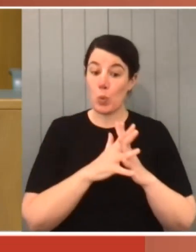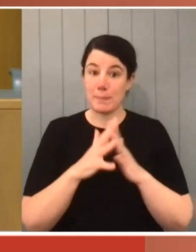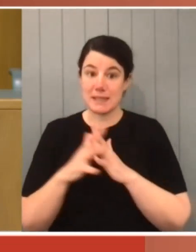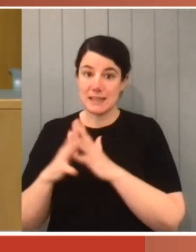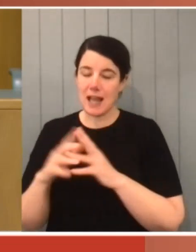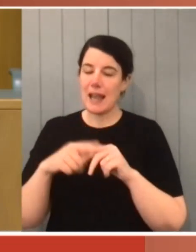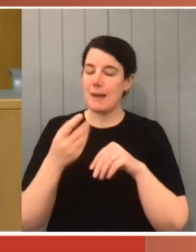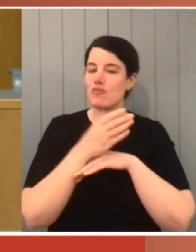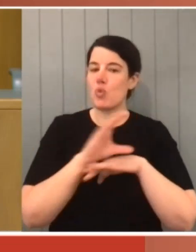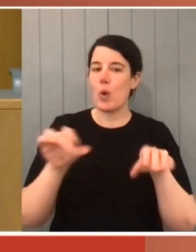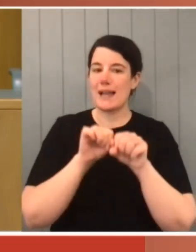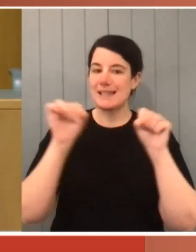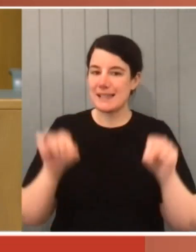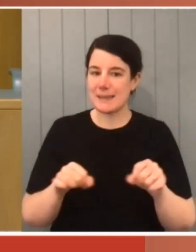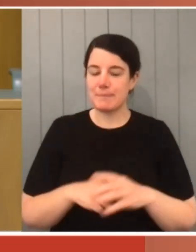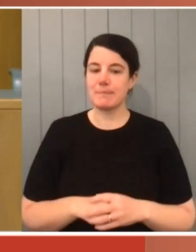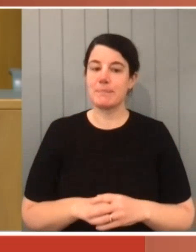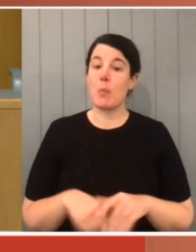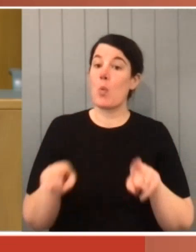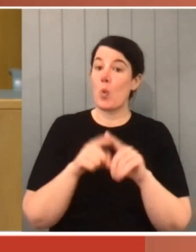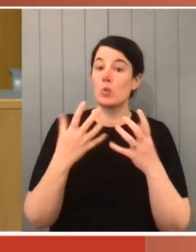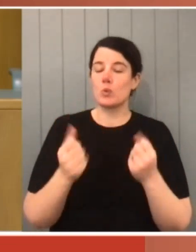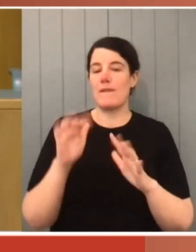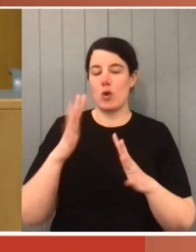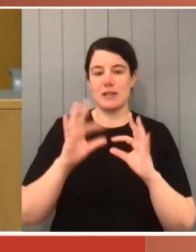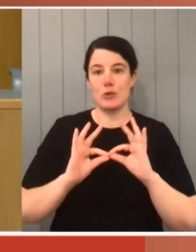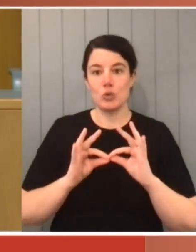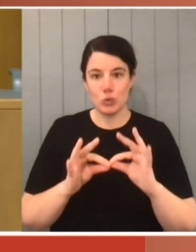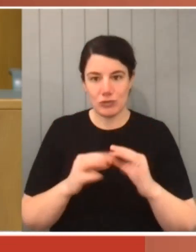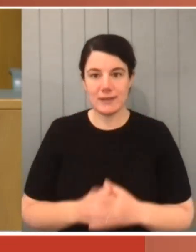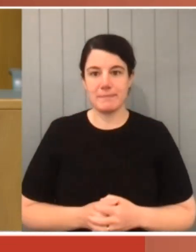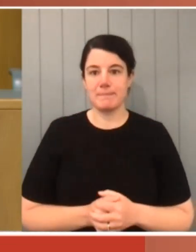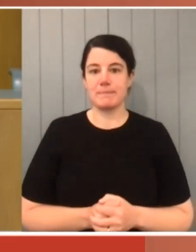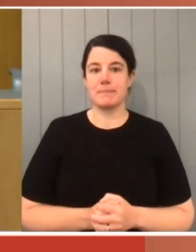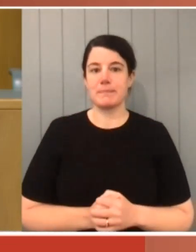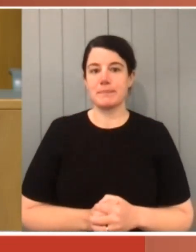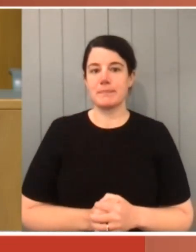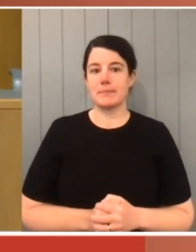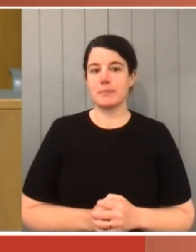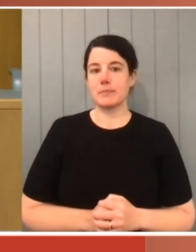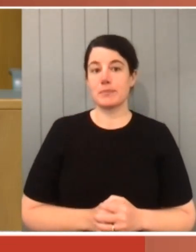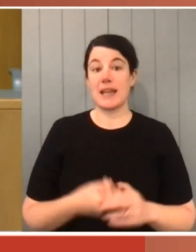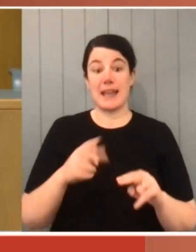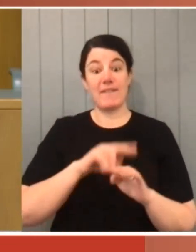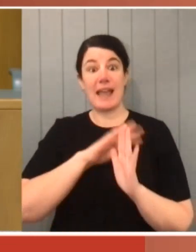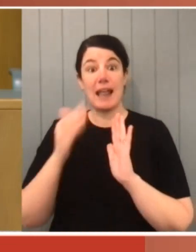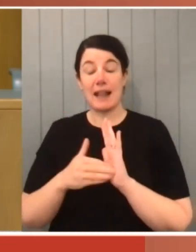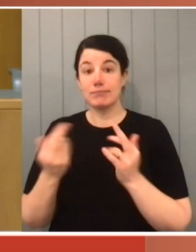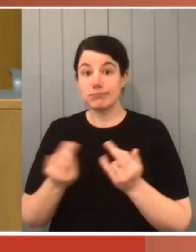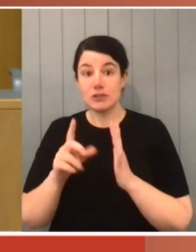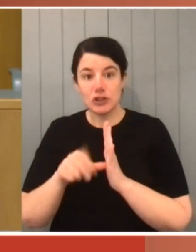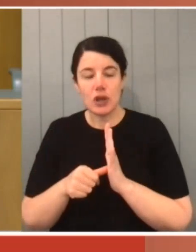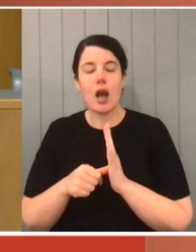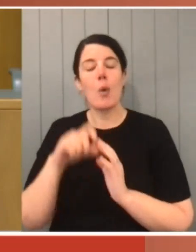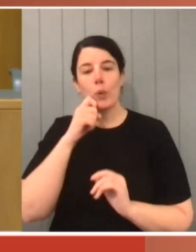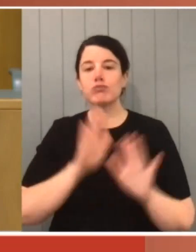system. It's also being Auslan interpreted. If time permits, we'll have questions and answers after the lecture, so please